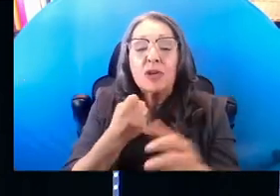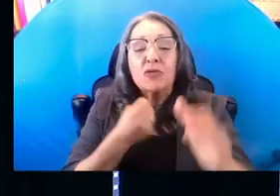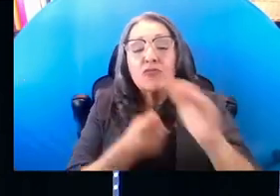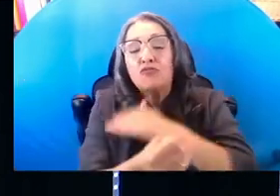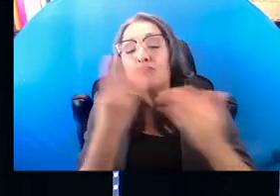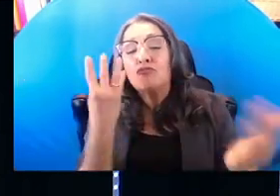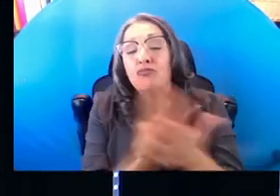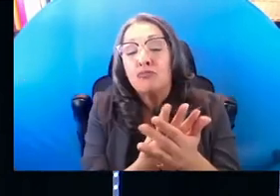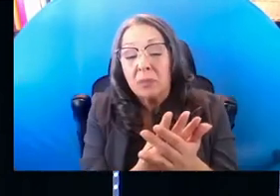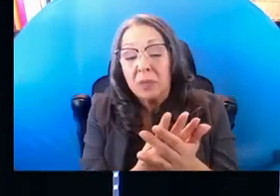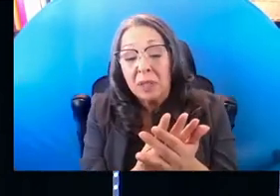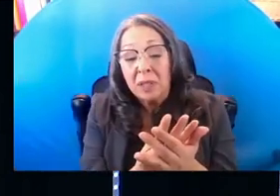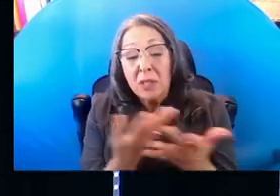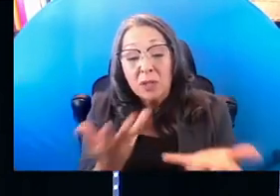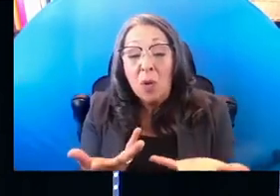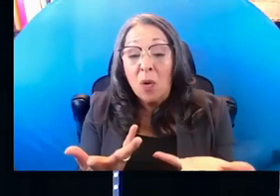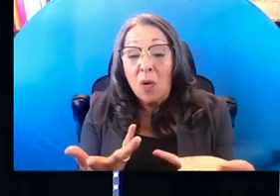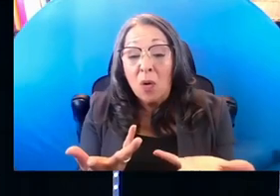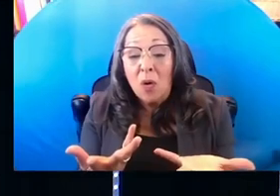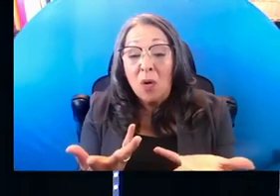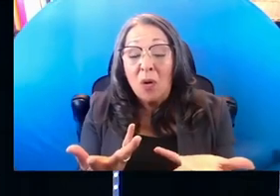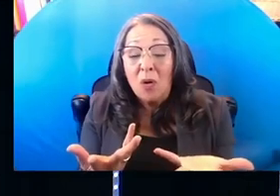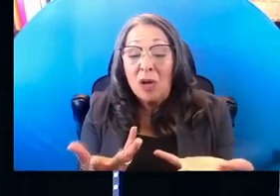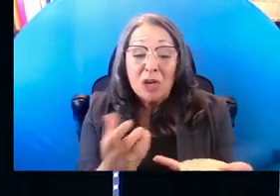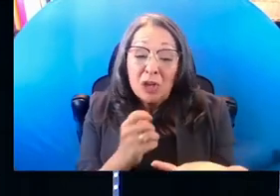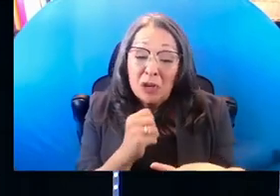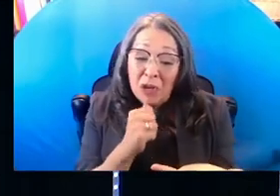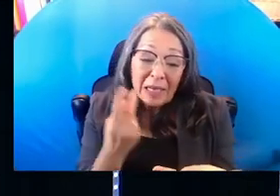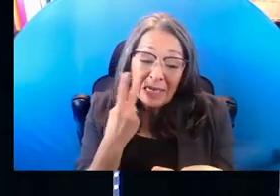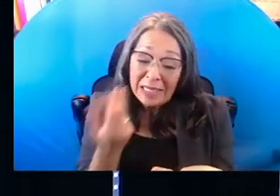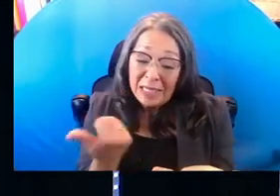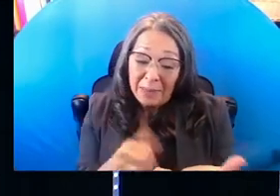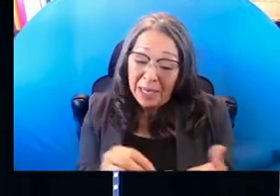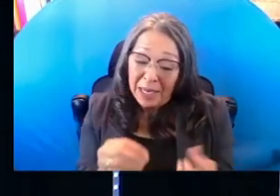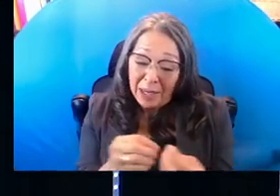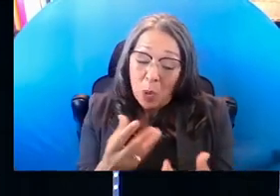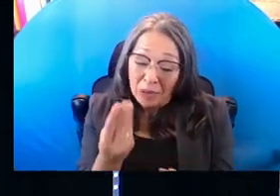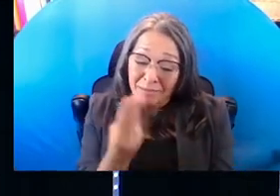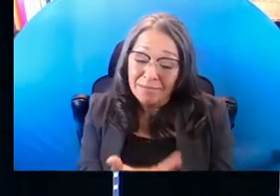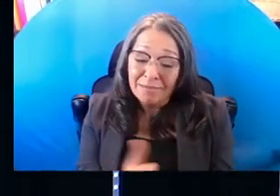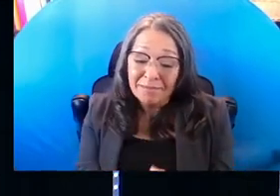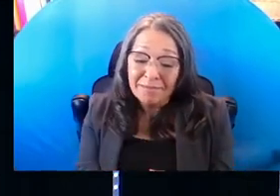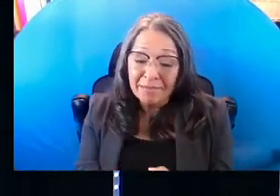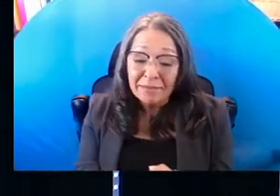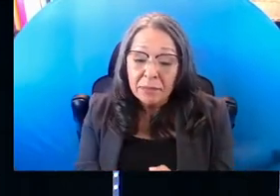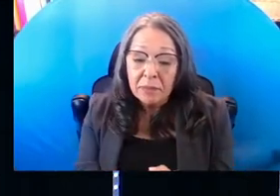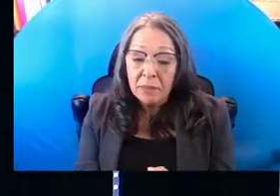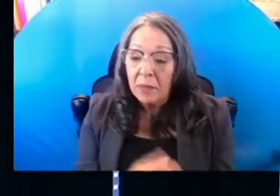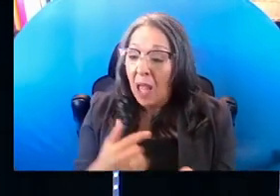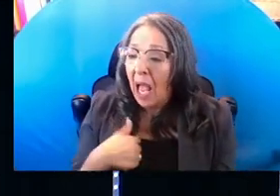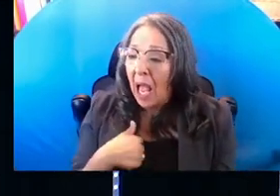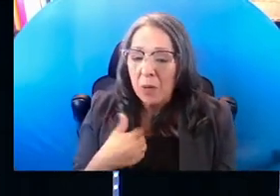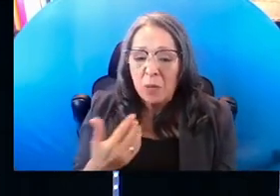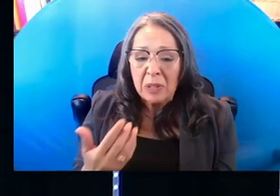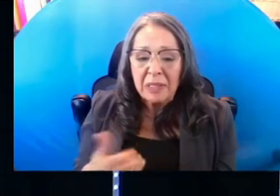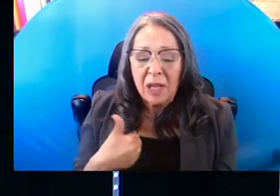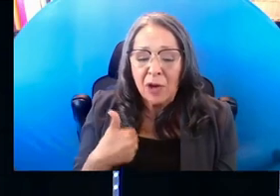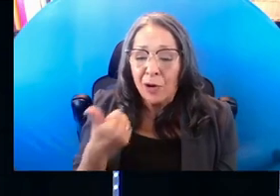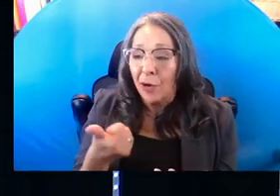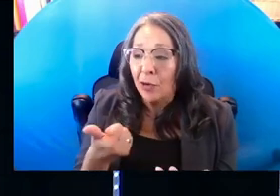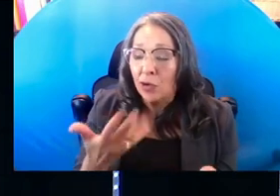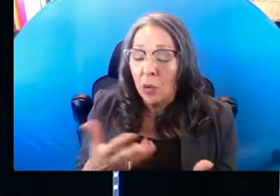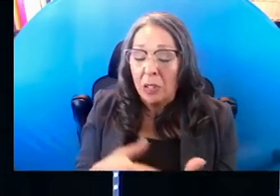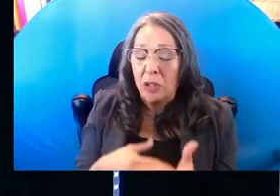And so basically, buddy, you're not going to see him anymore." And so, I mean, I was younger, and it took some time,